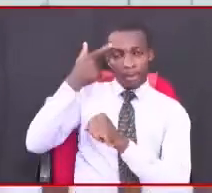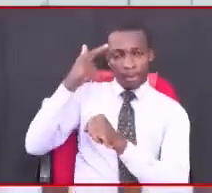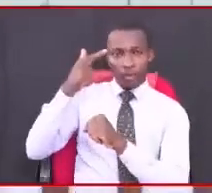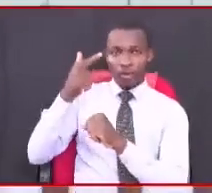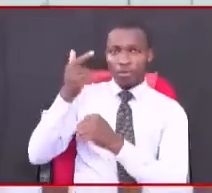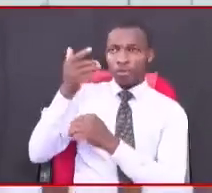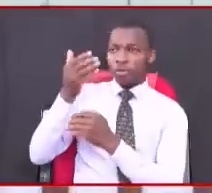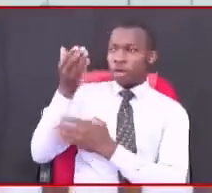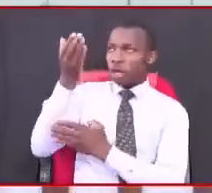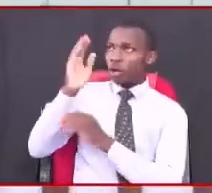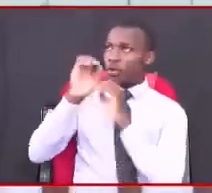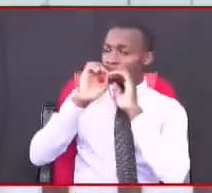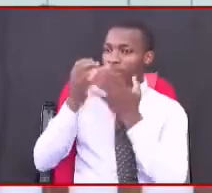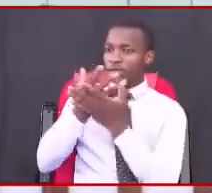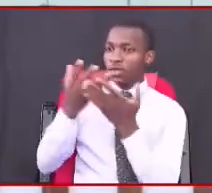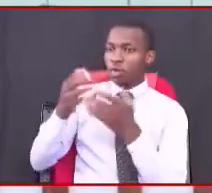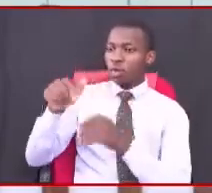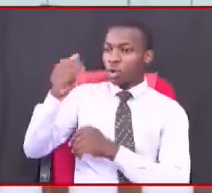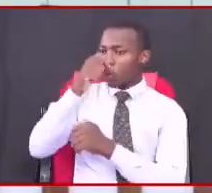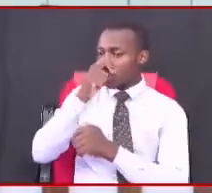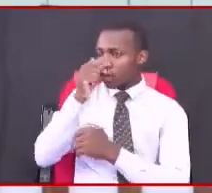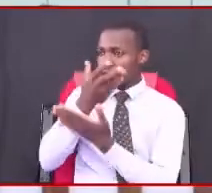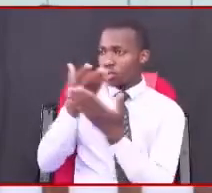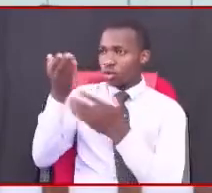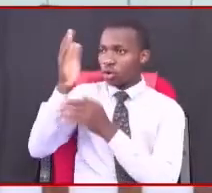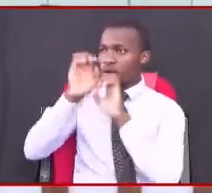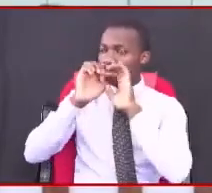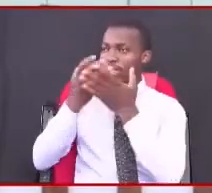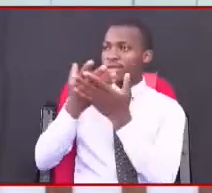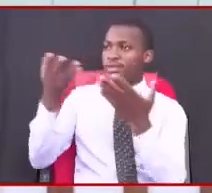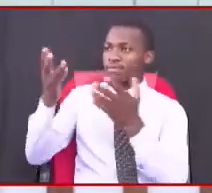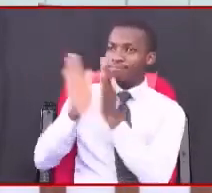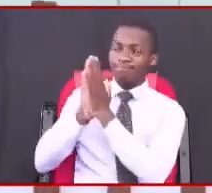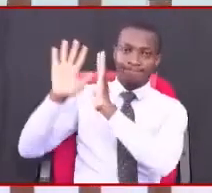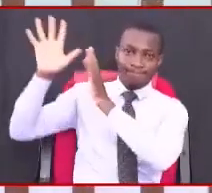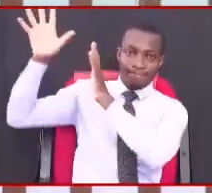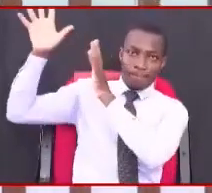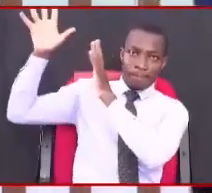you. We wish you every God's blessing. Thank you. Let's appreciate Professor. The Lord bless you, Prof.